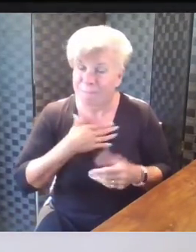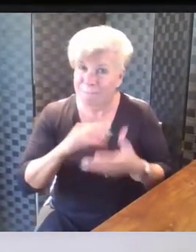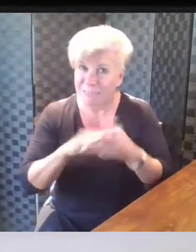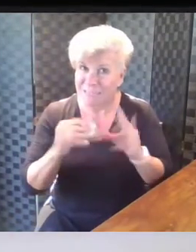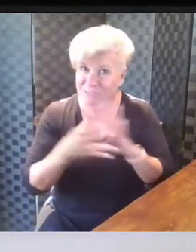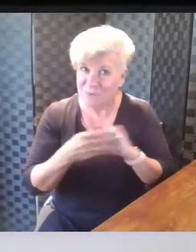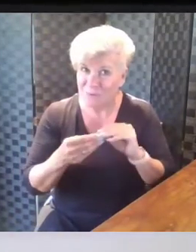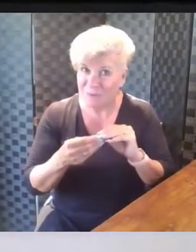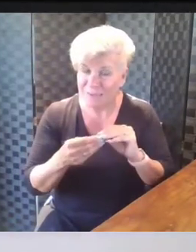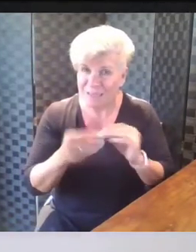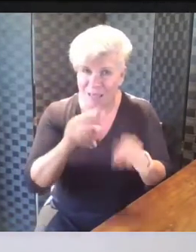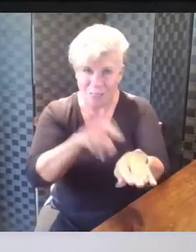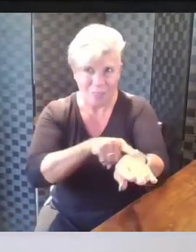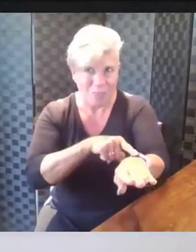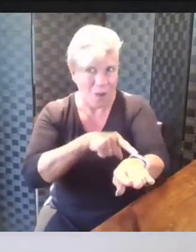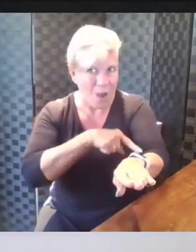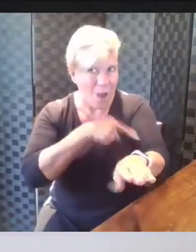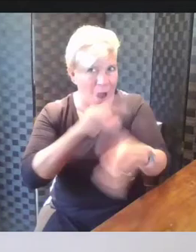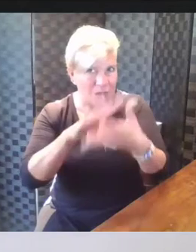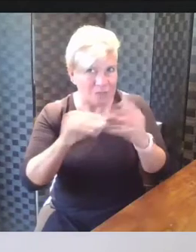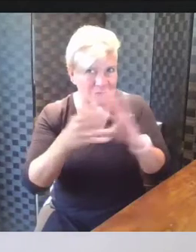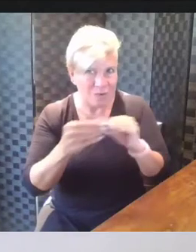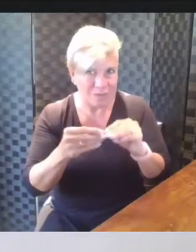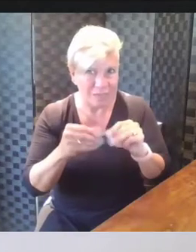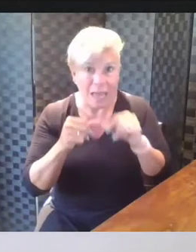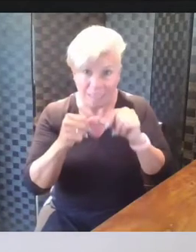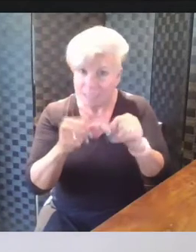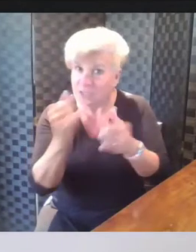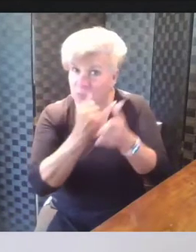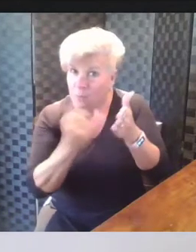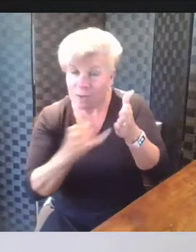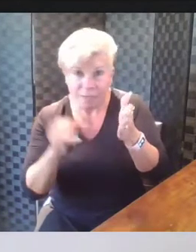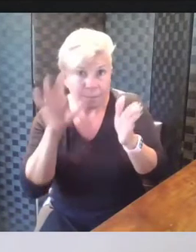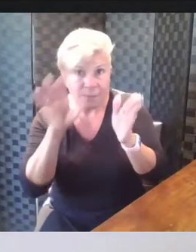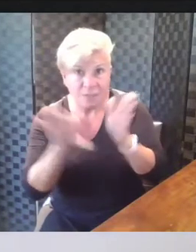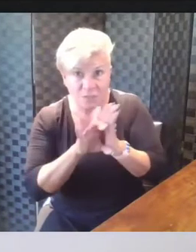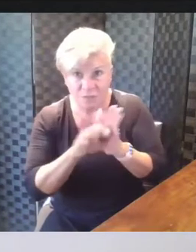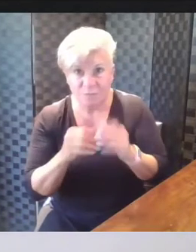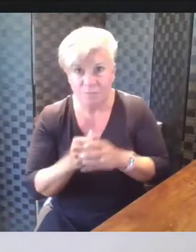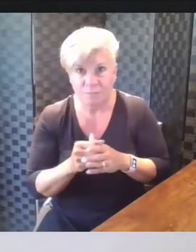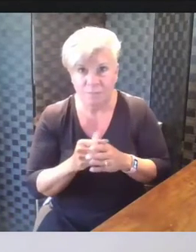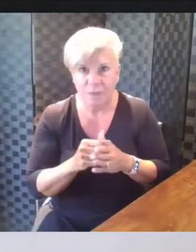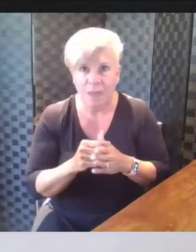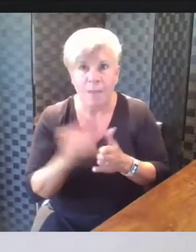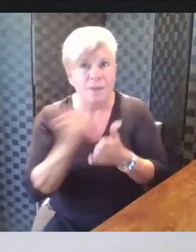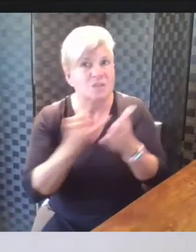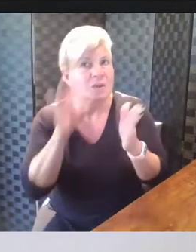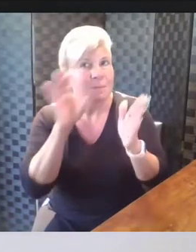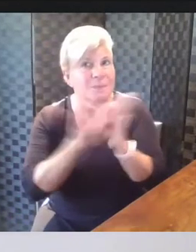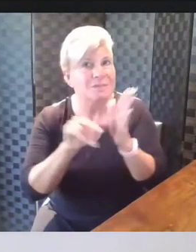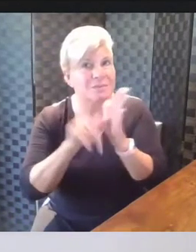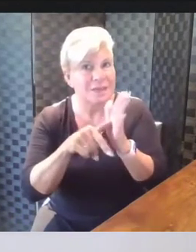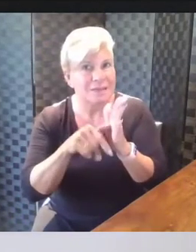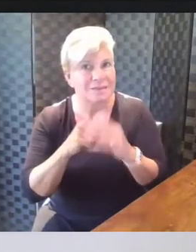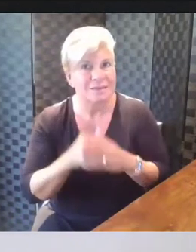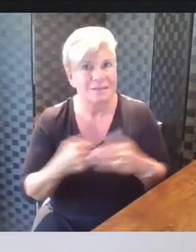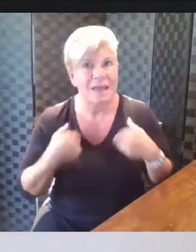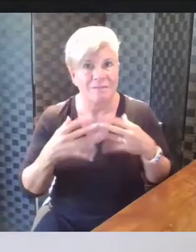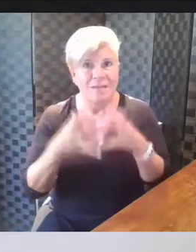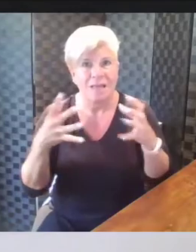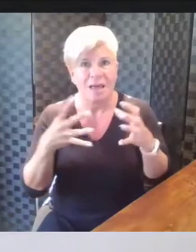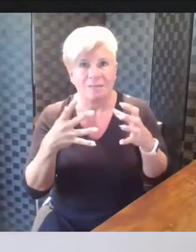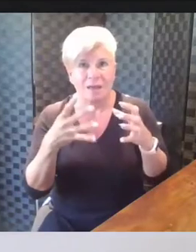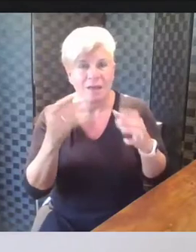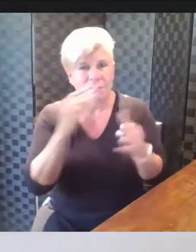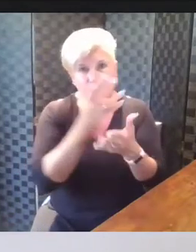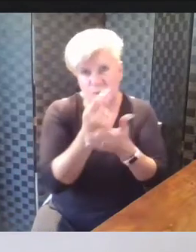So that's my long journal story. And I've still got room to illustrate it. I'm going to illustrate it and show it to you the next time we get together because I've got a lot of parts in this. I've got to